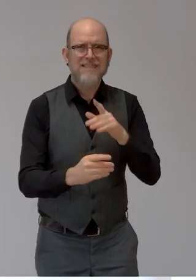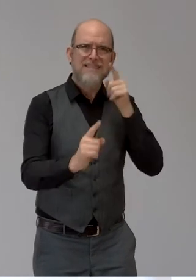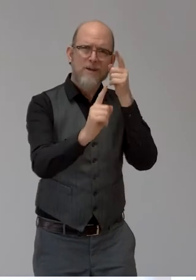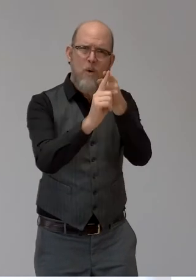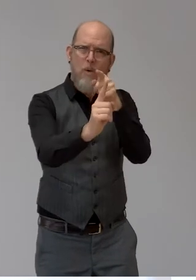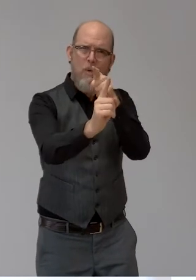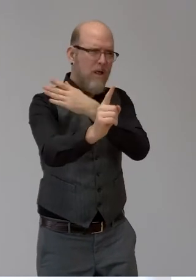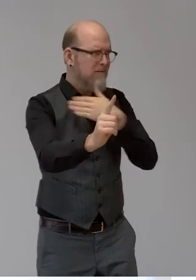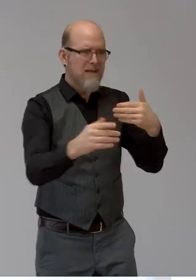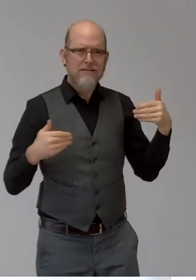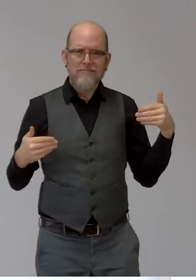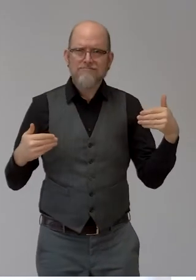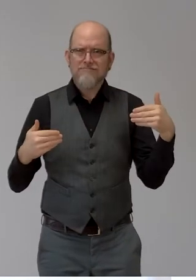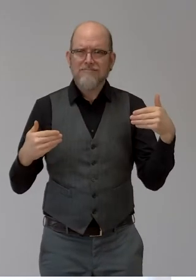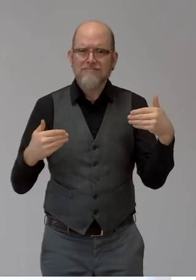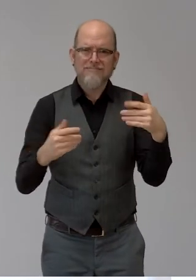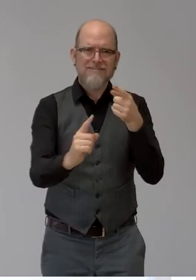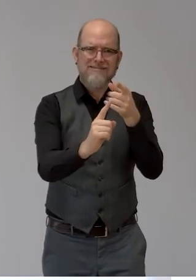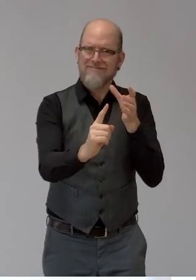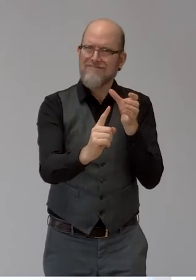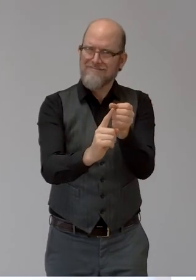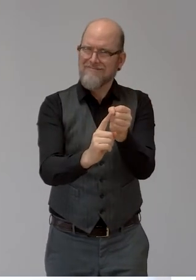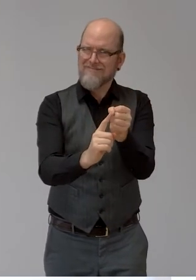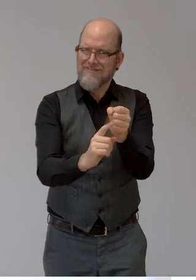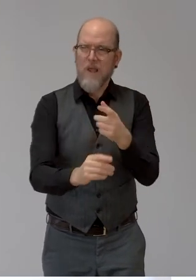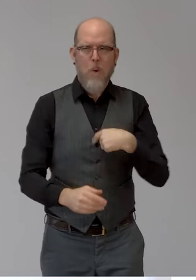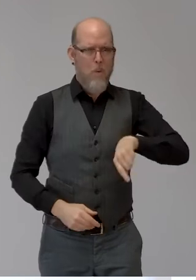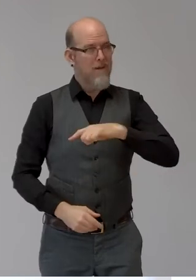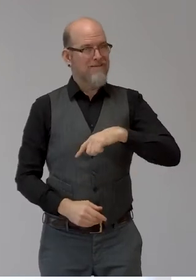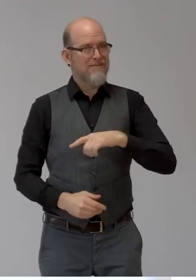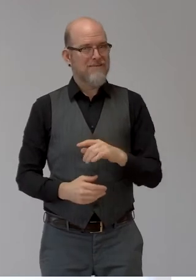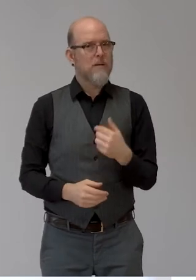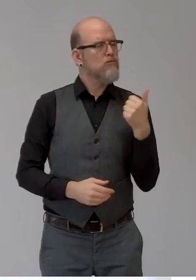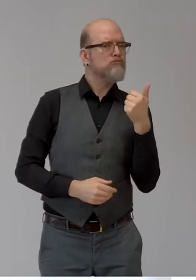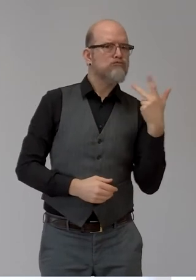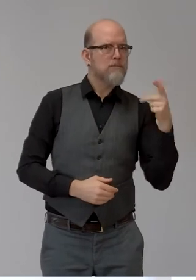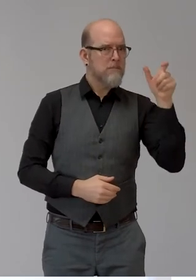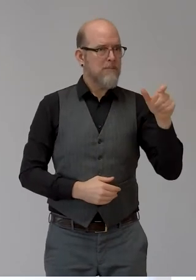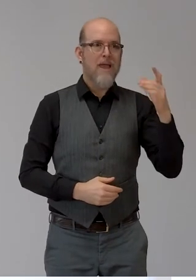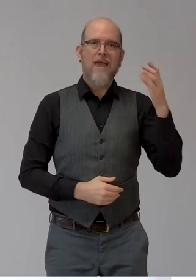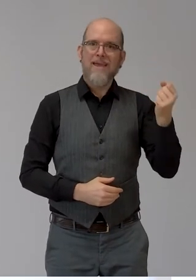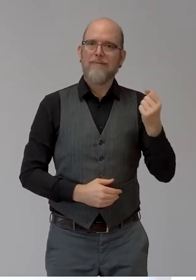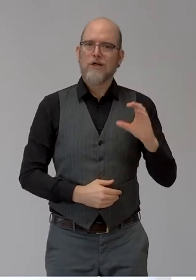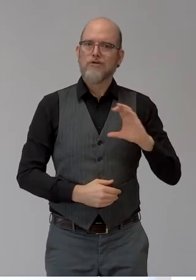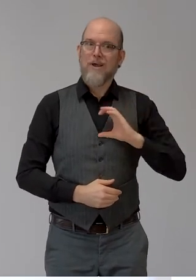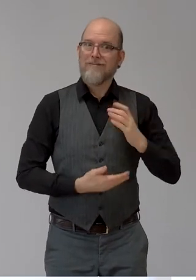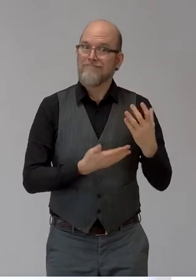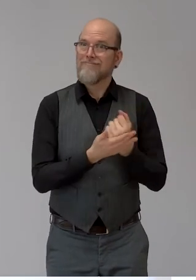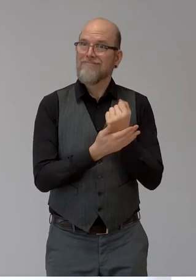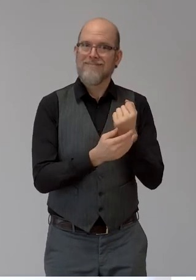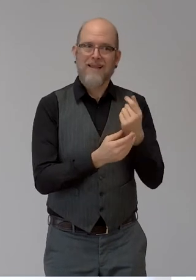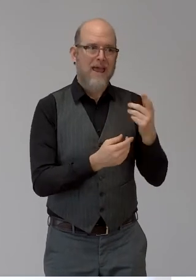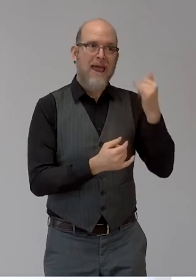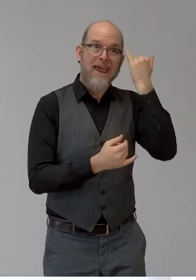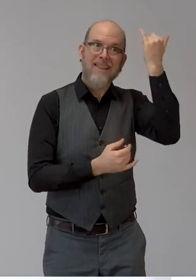purpose. While some of us are given the opportunities to implement ideas, some governments